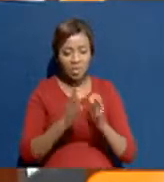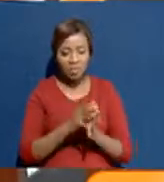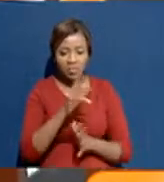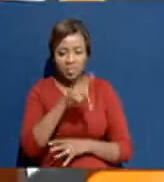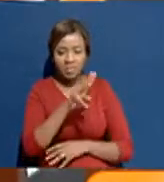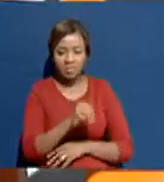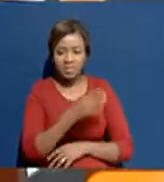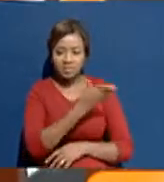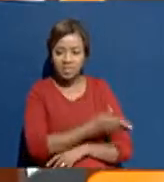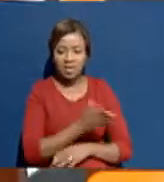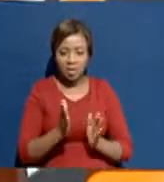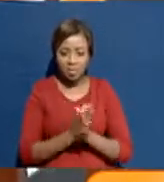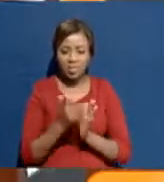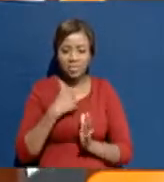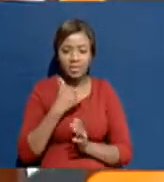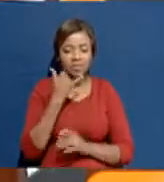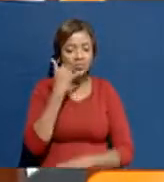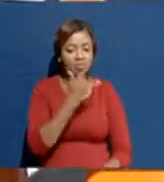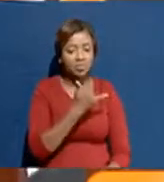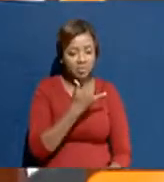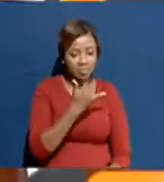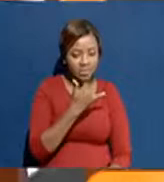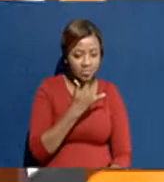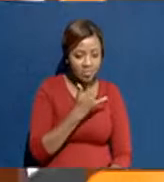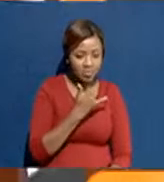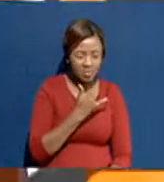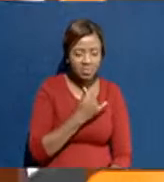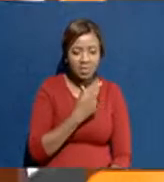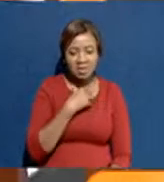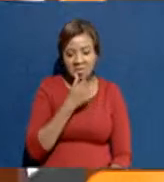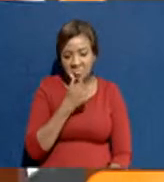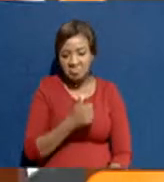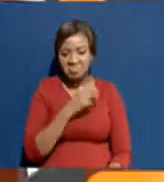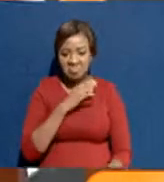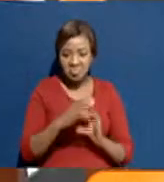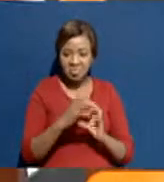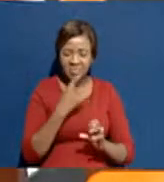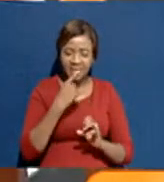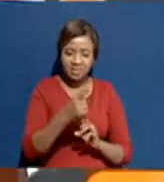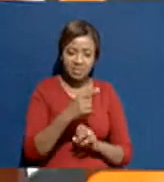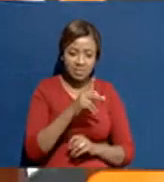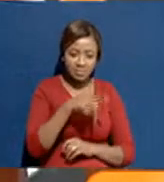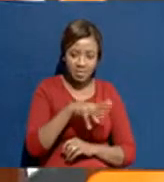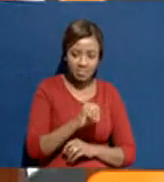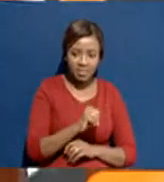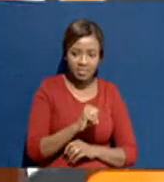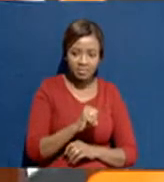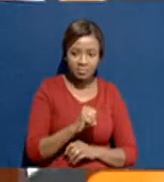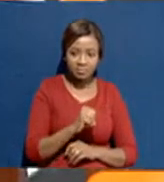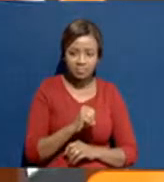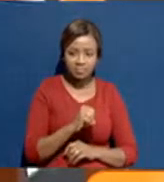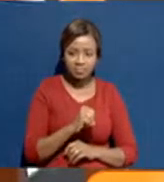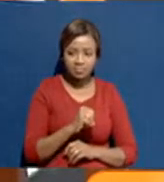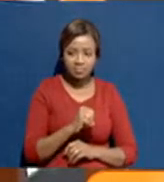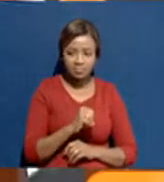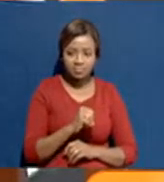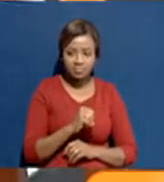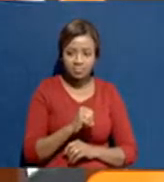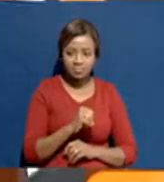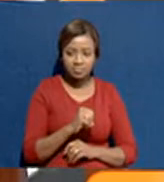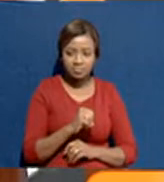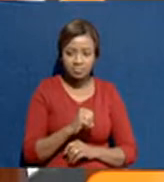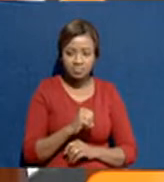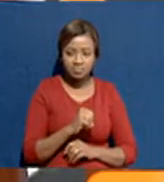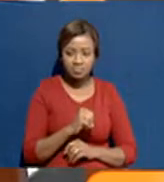with me. So I spoke to him now. Again, we had a very good chat. I told him, prime minister, your troops